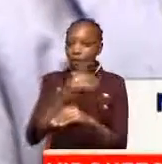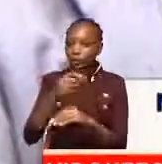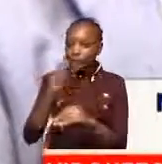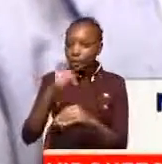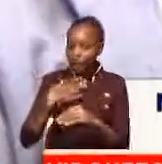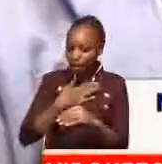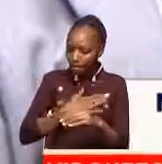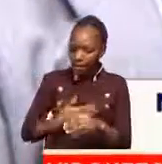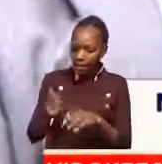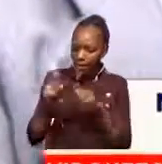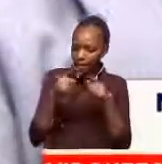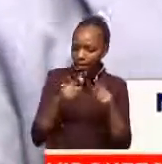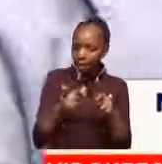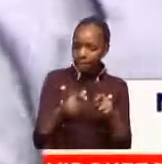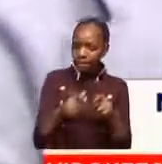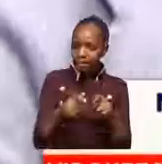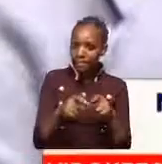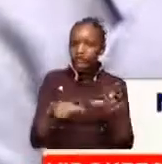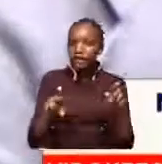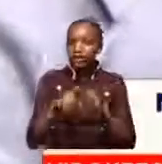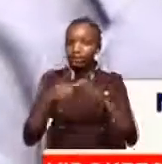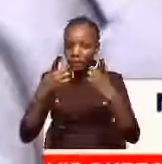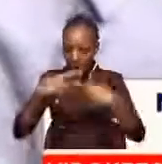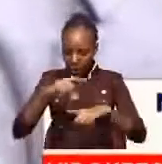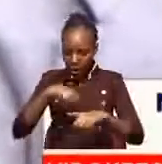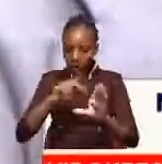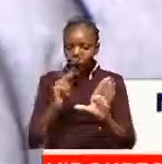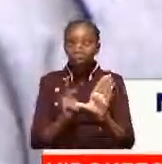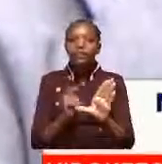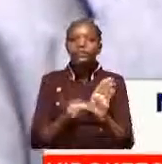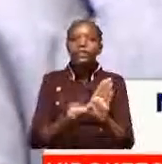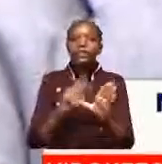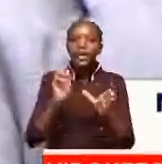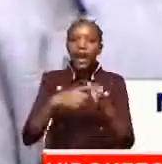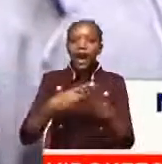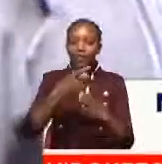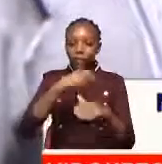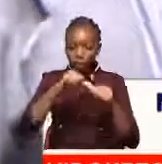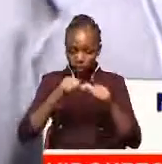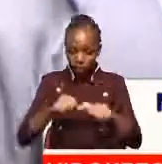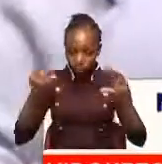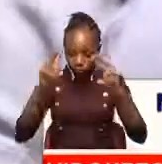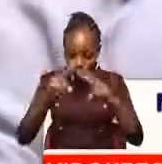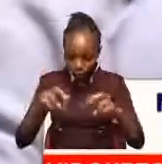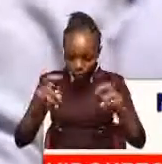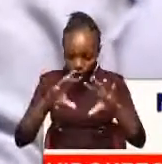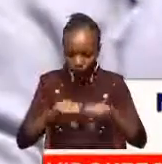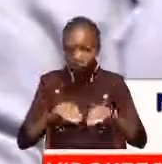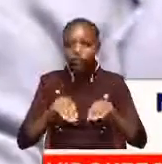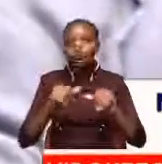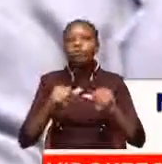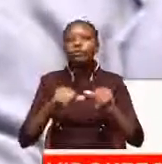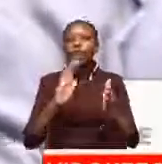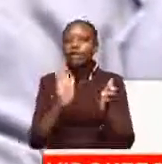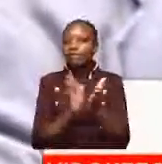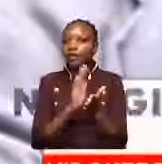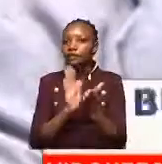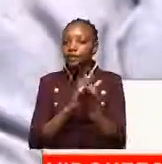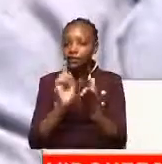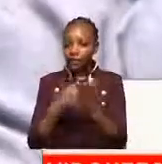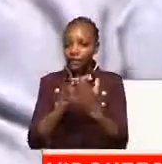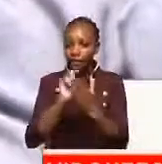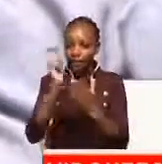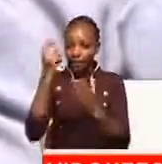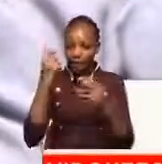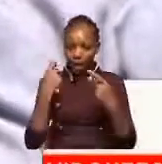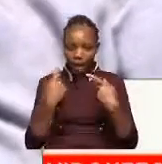out, involve us, and let us look for a solution that will make Kenya what